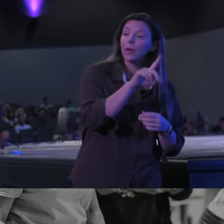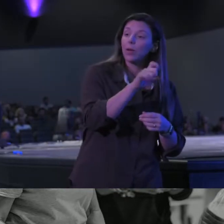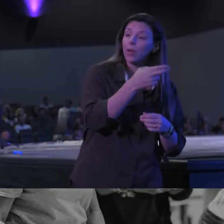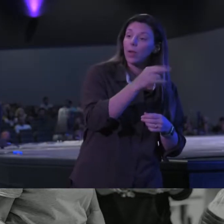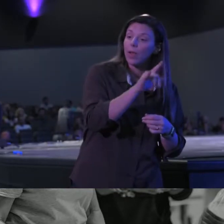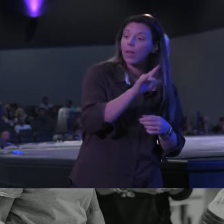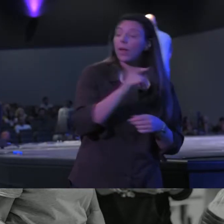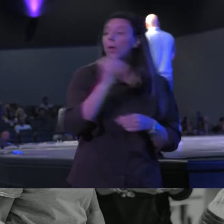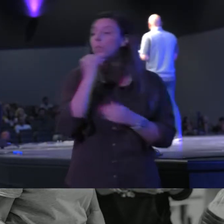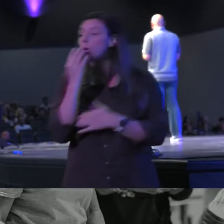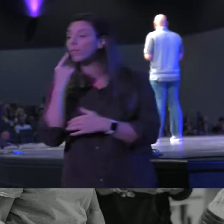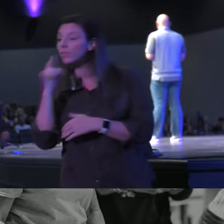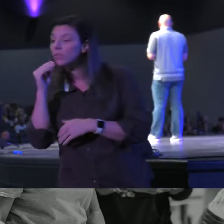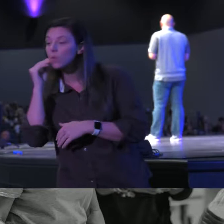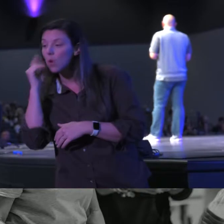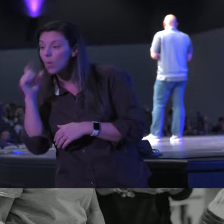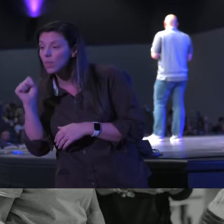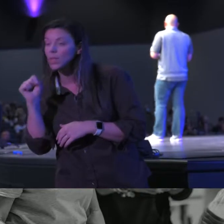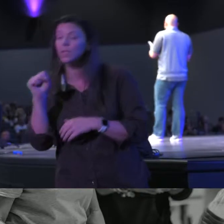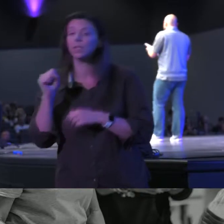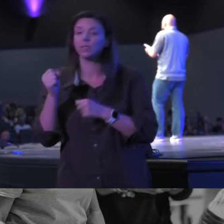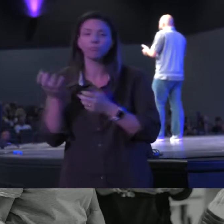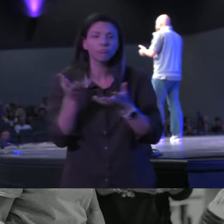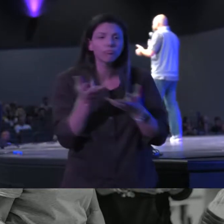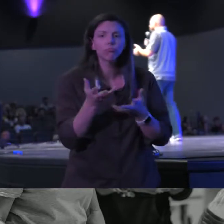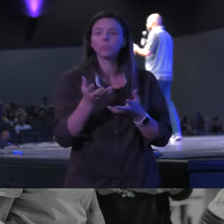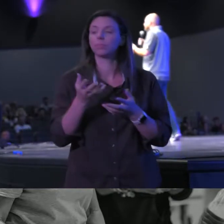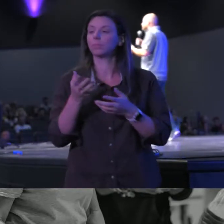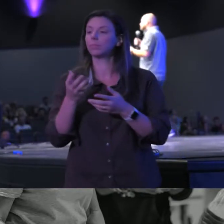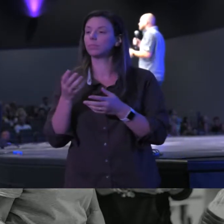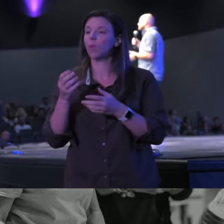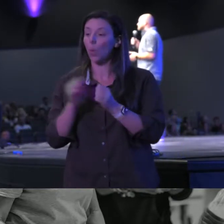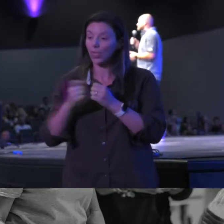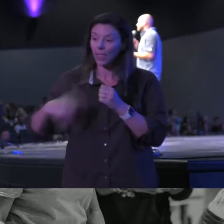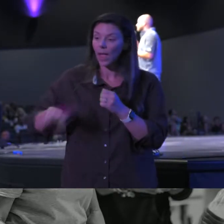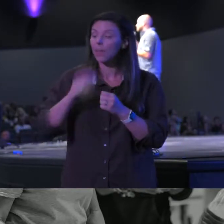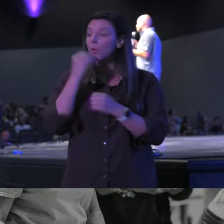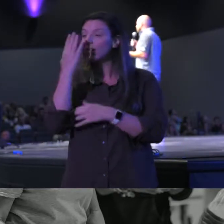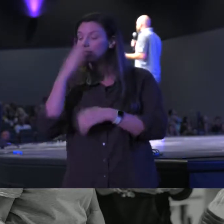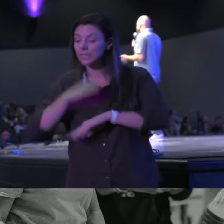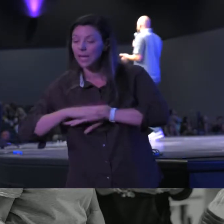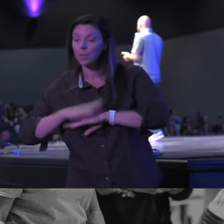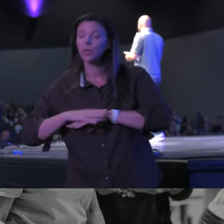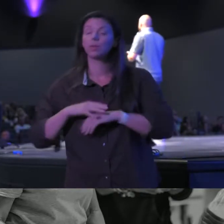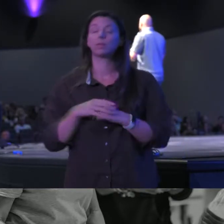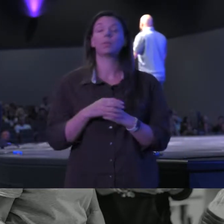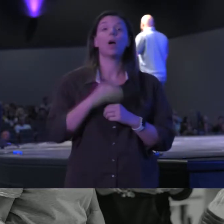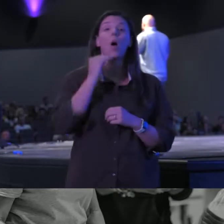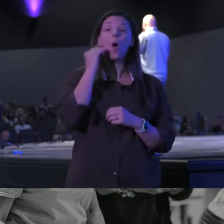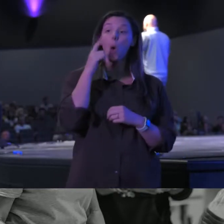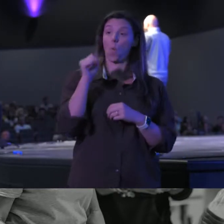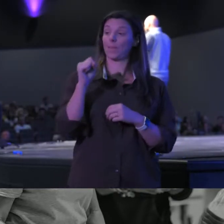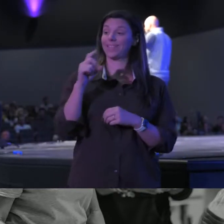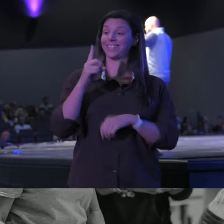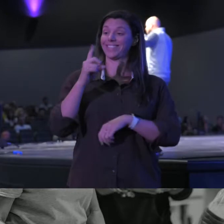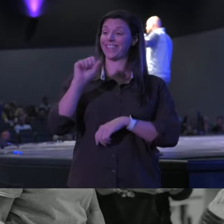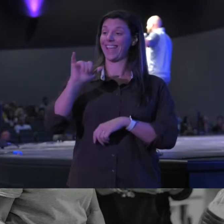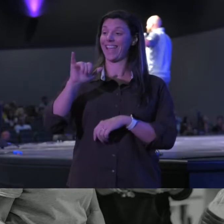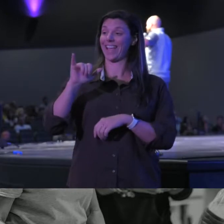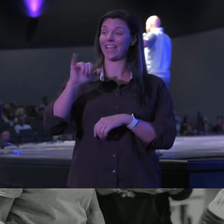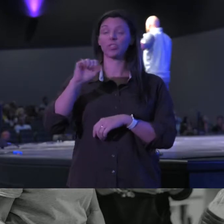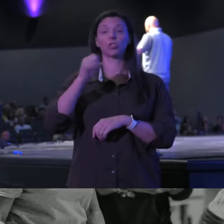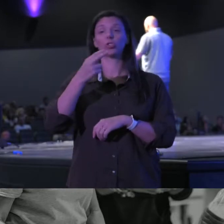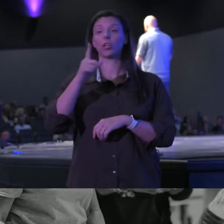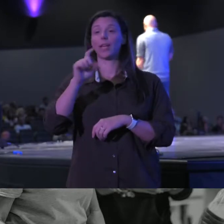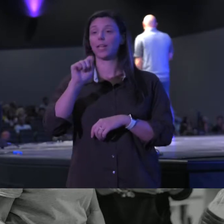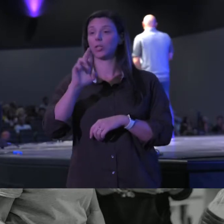and engaging with them at the breakfast table. We had new ministries like the Opportunity Center, which is a homeless day shelter. They launched,